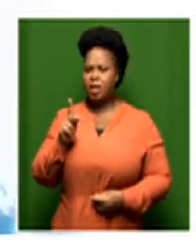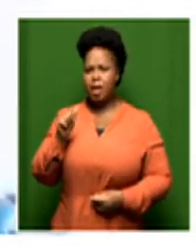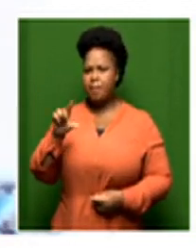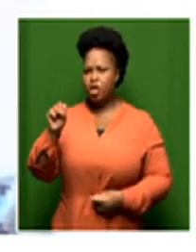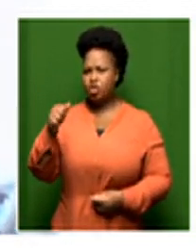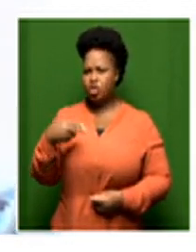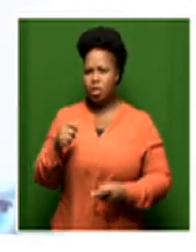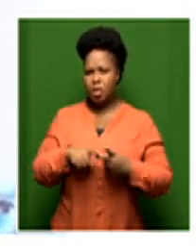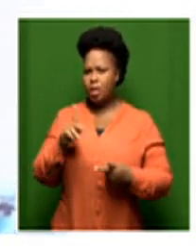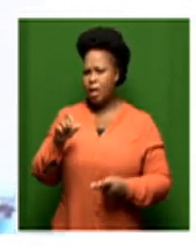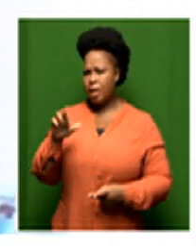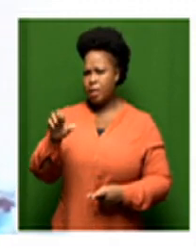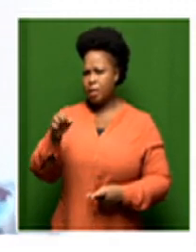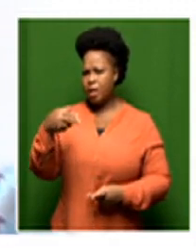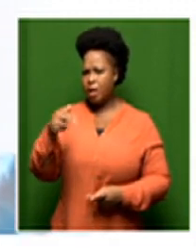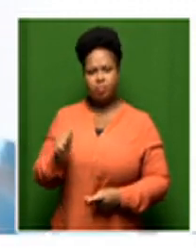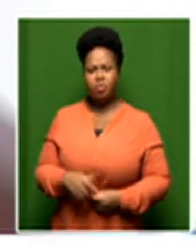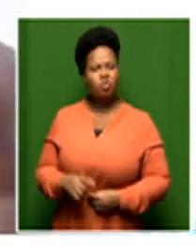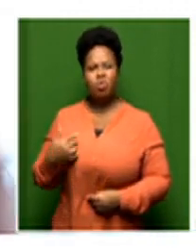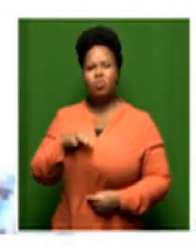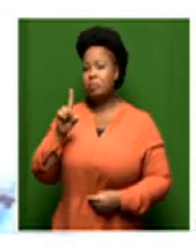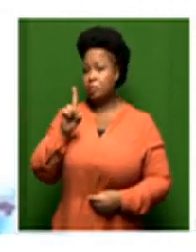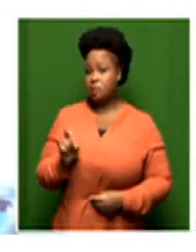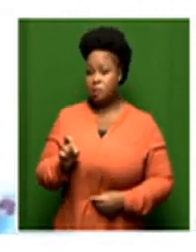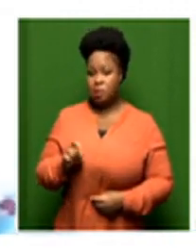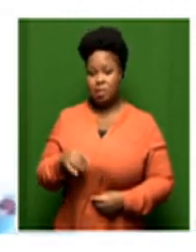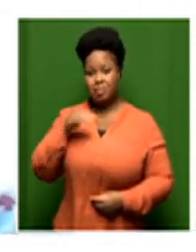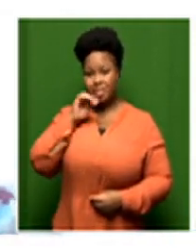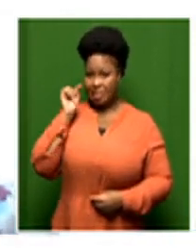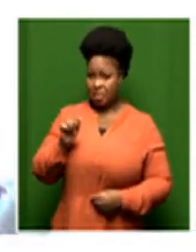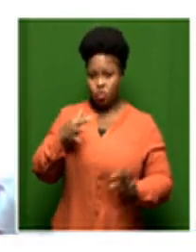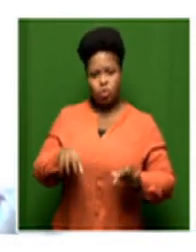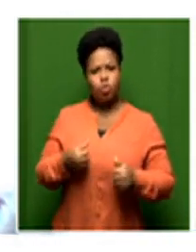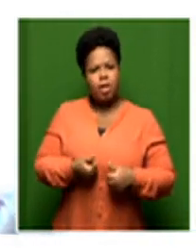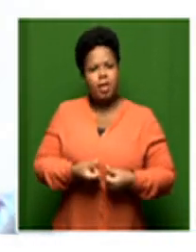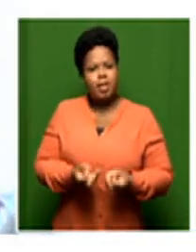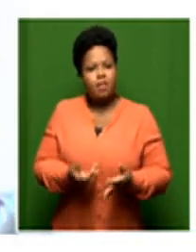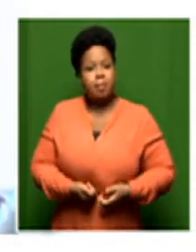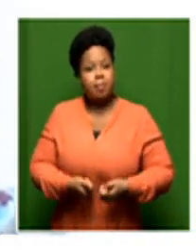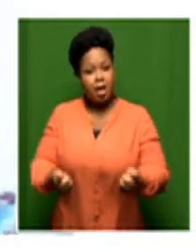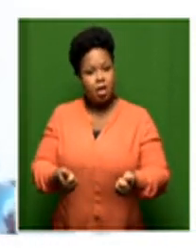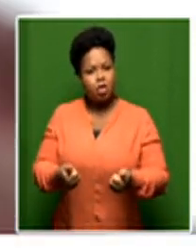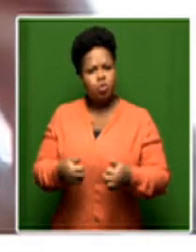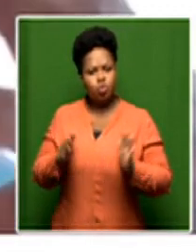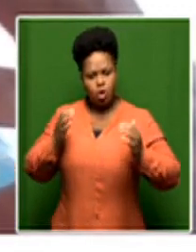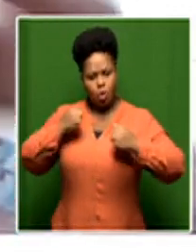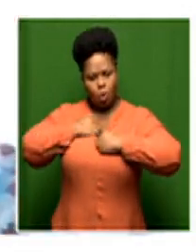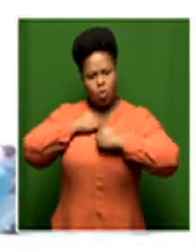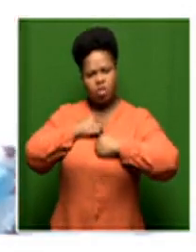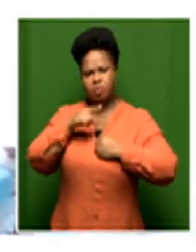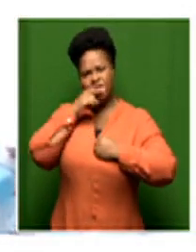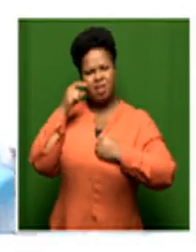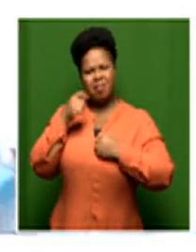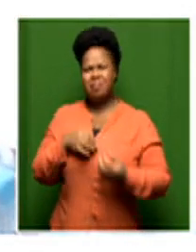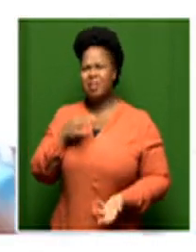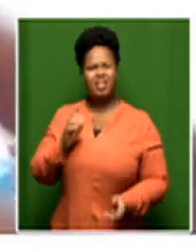Kamesh. Our question is that, is this restoration? And restoration of and